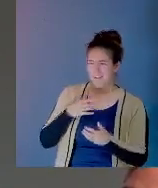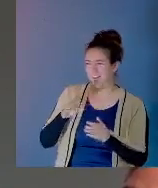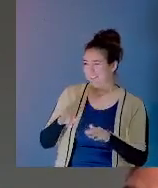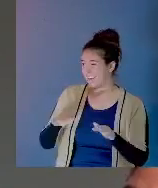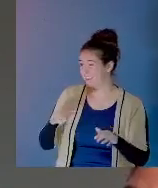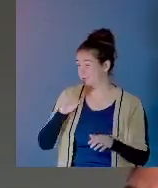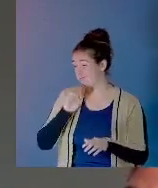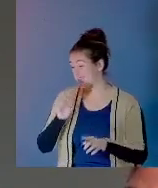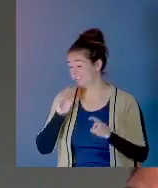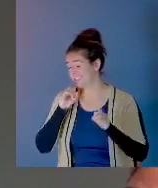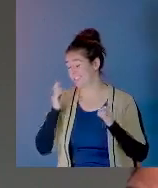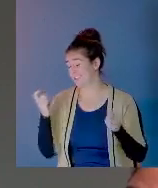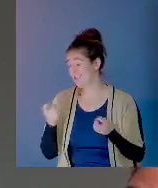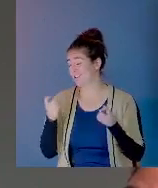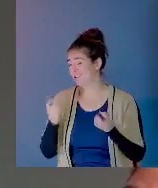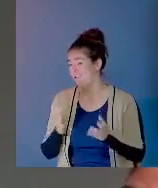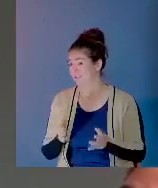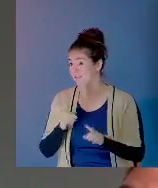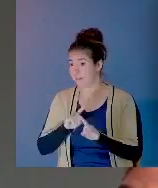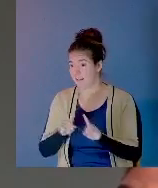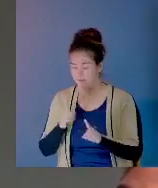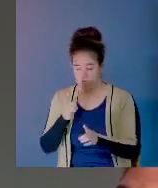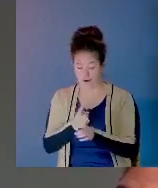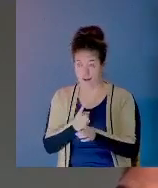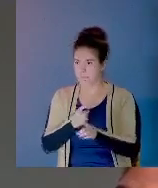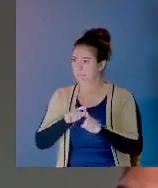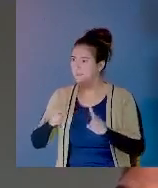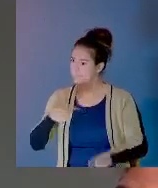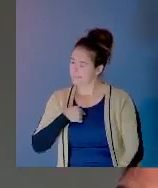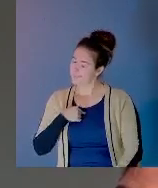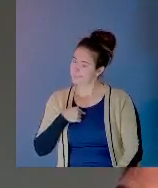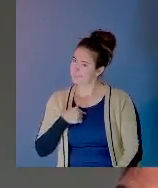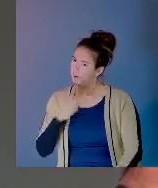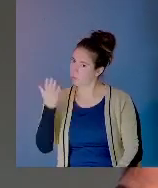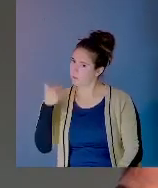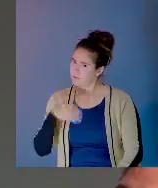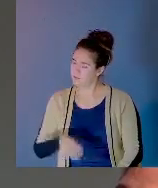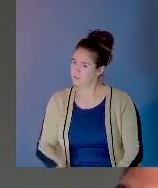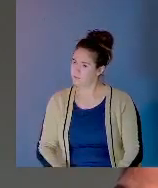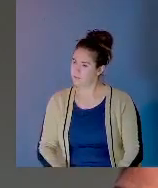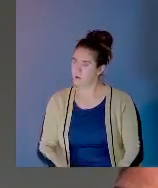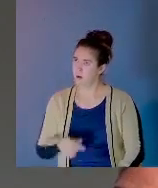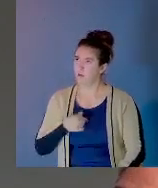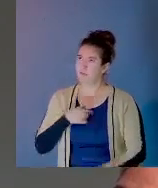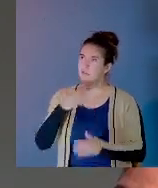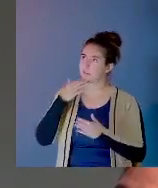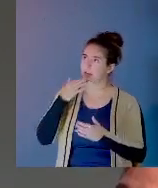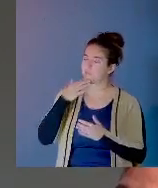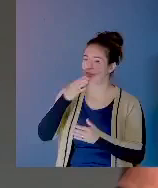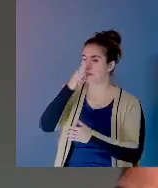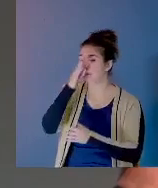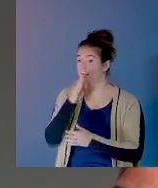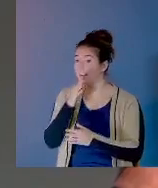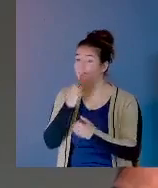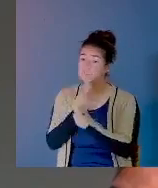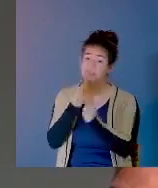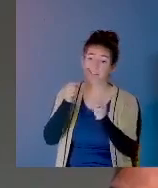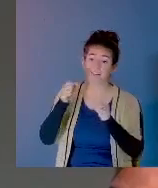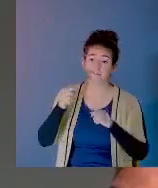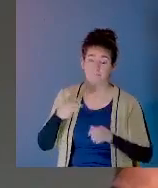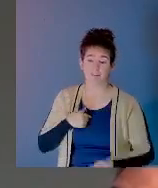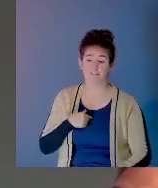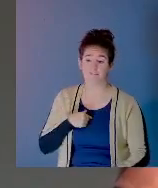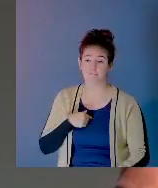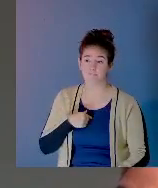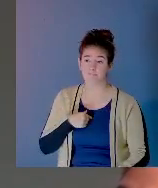know. And I'm just so thankful that God saved me that night, and he's been with me ever since. You know, and